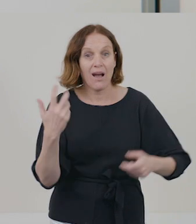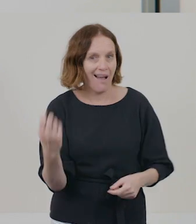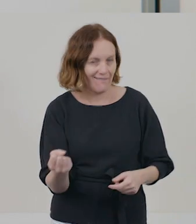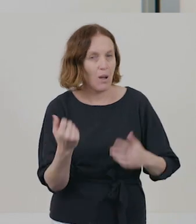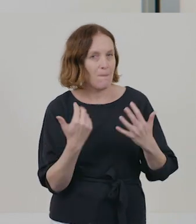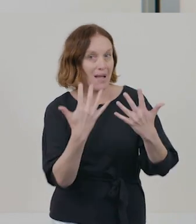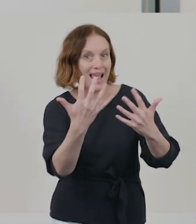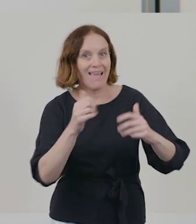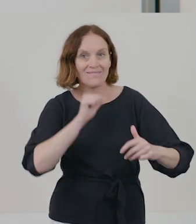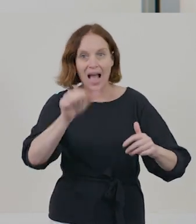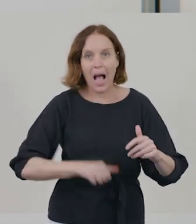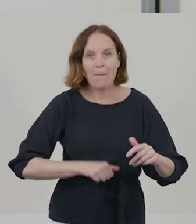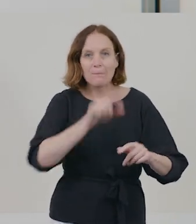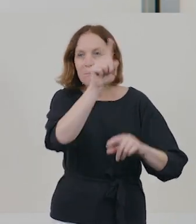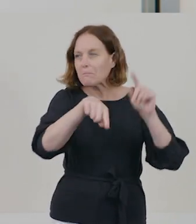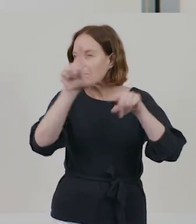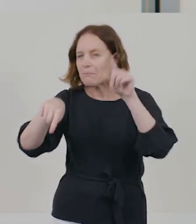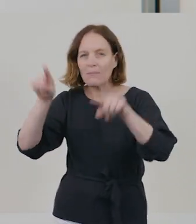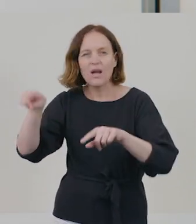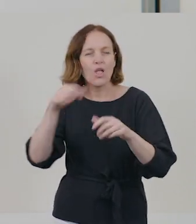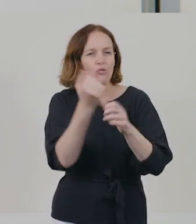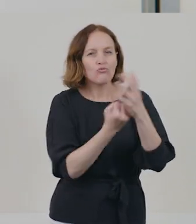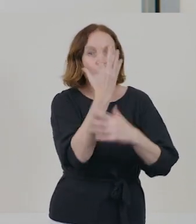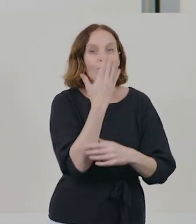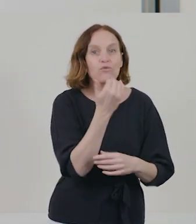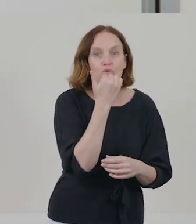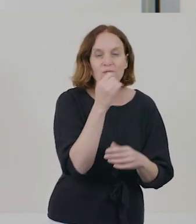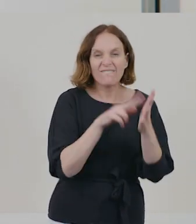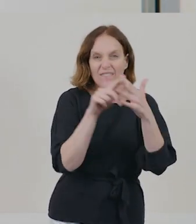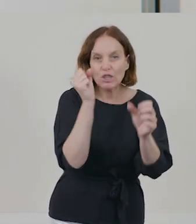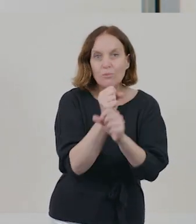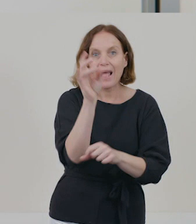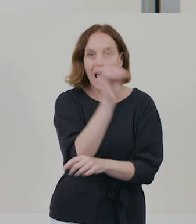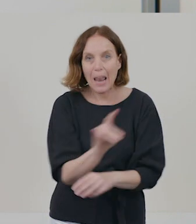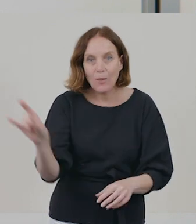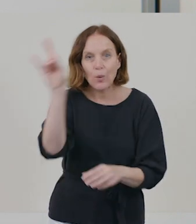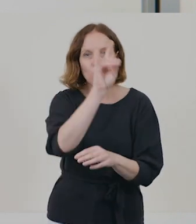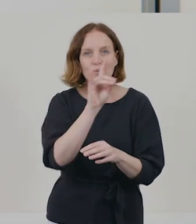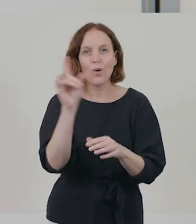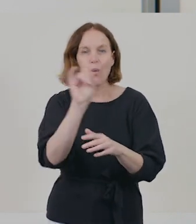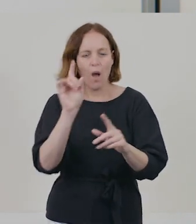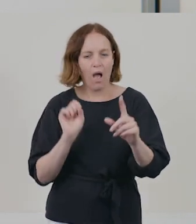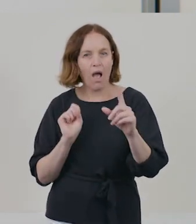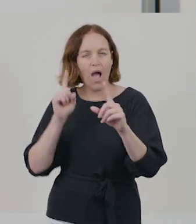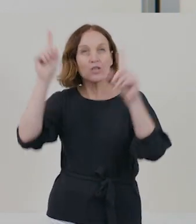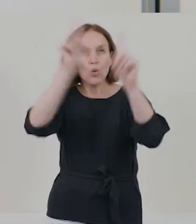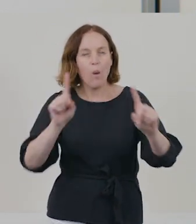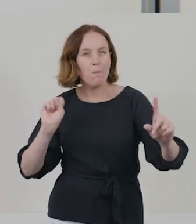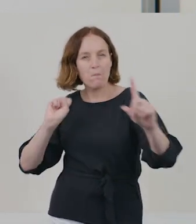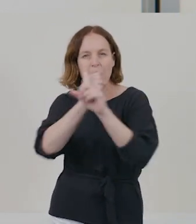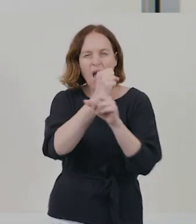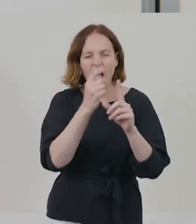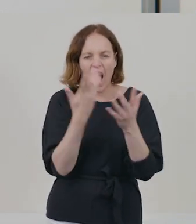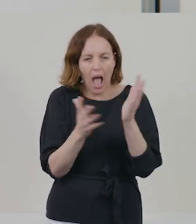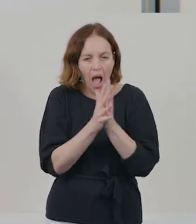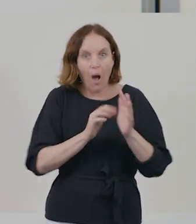We have many farmers in Australia. They grow fruit, vegetables and animals that we eat. What effect might stormy weather have